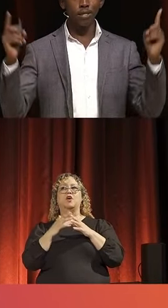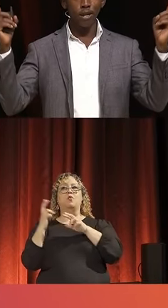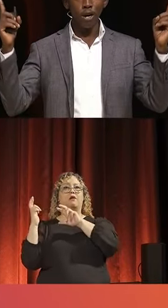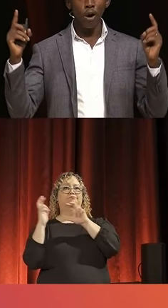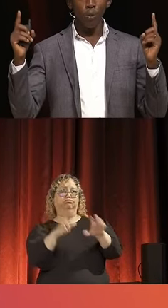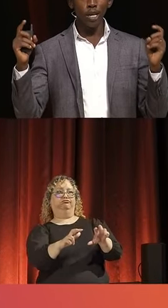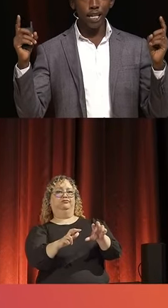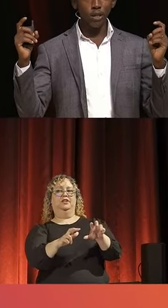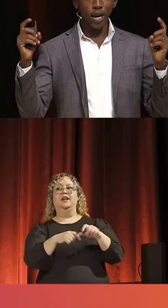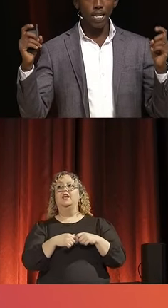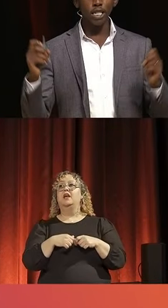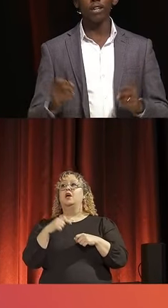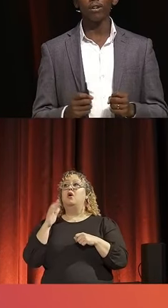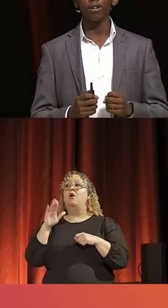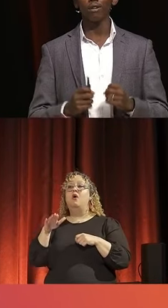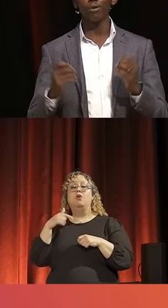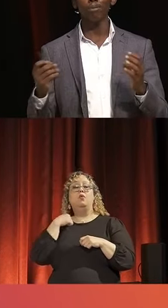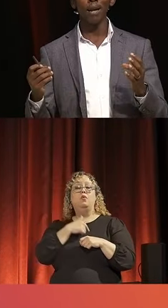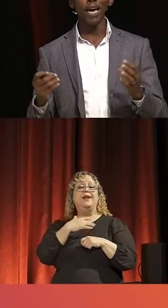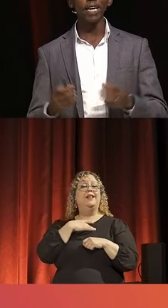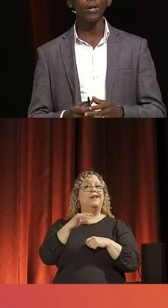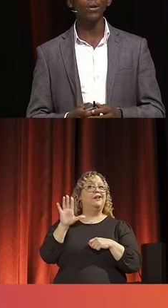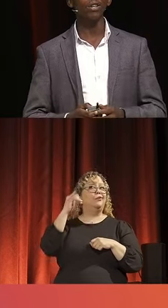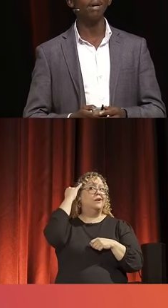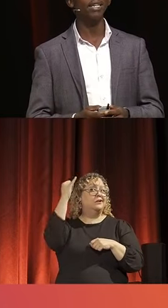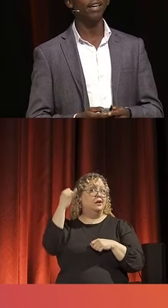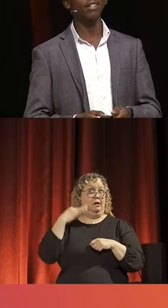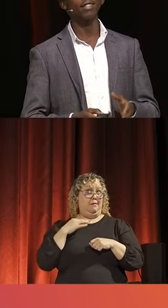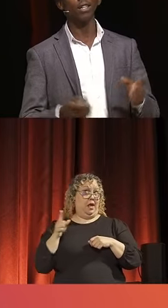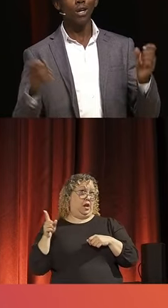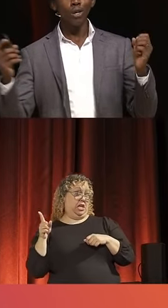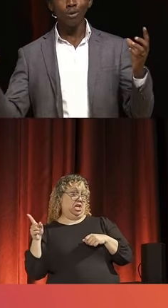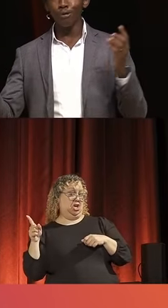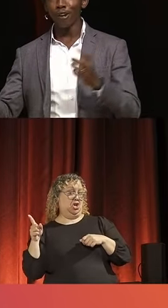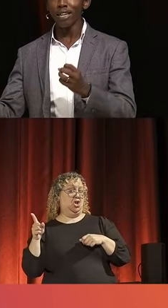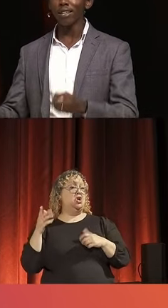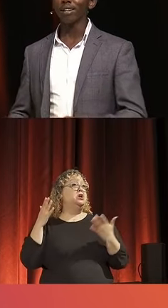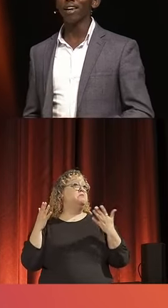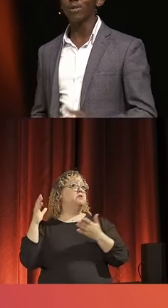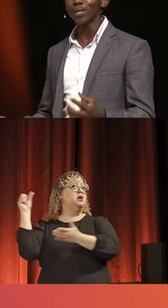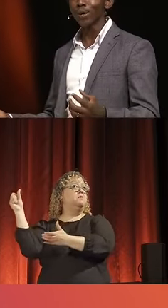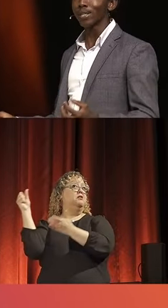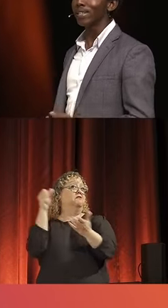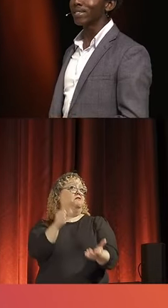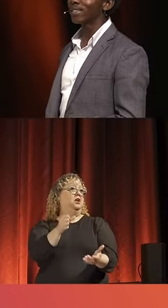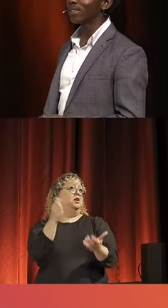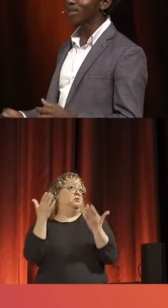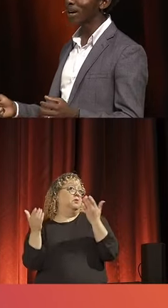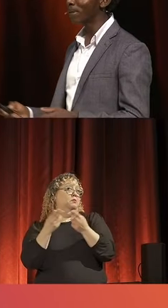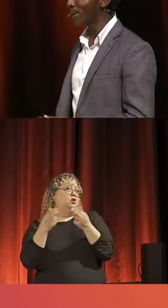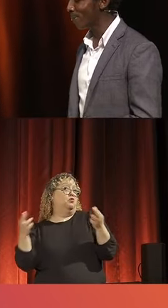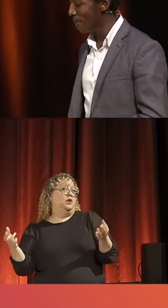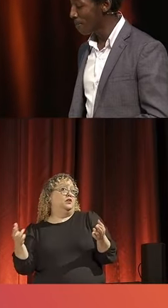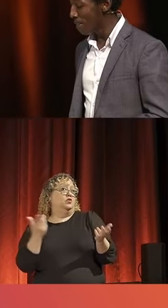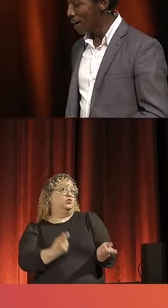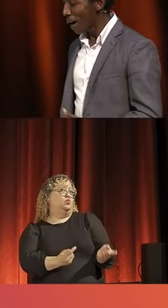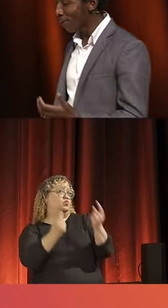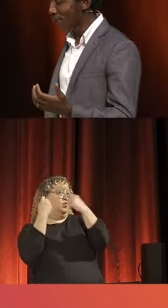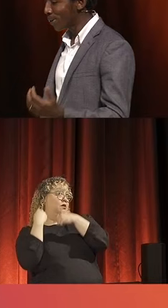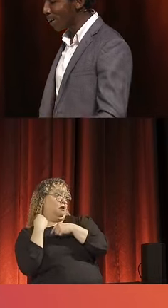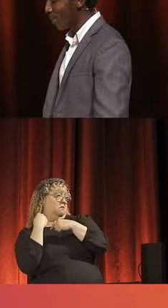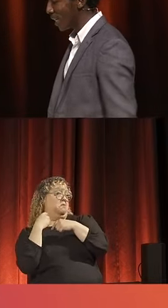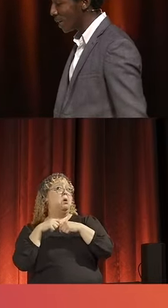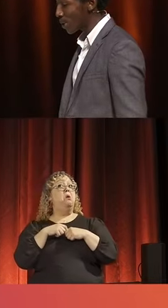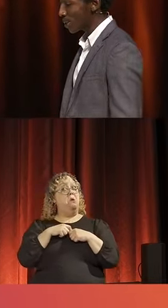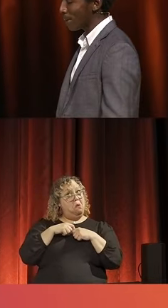said, "We like your idea. If you apply here, you might get funding and resources to come here."